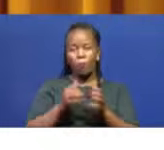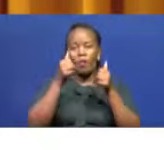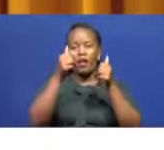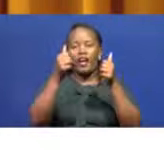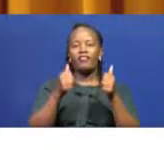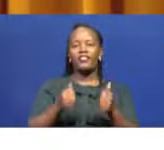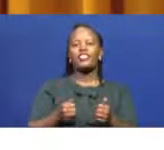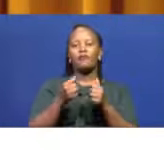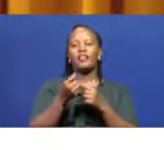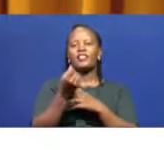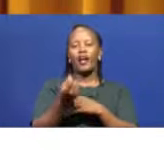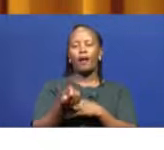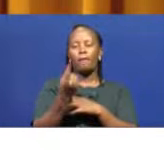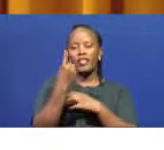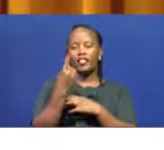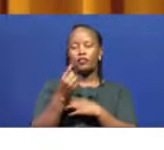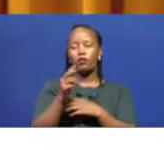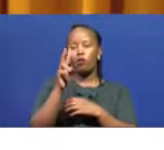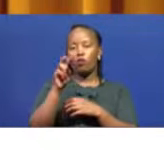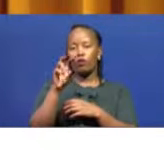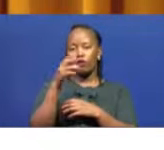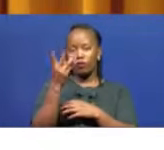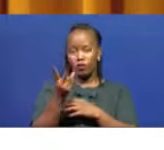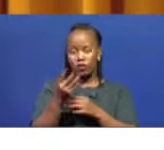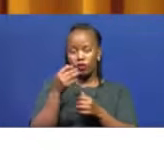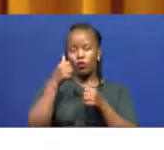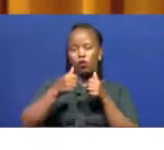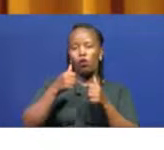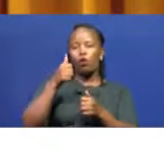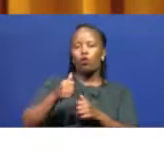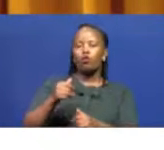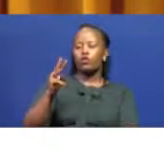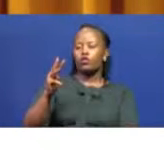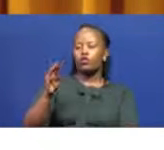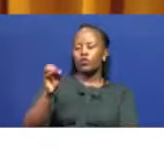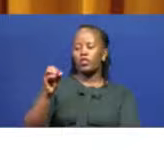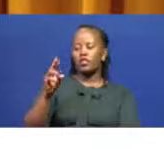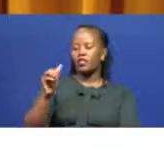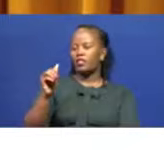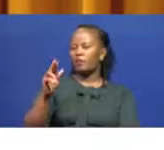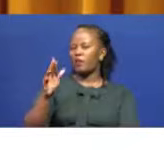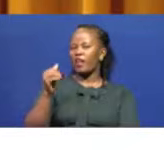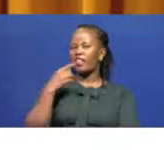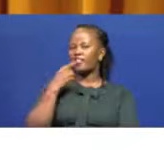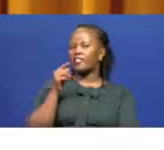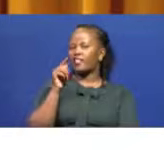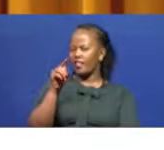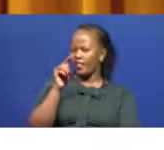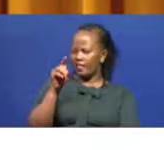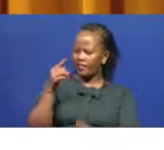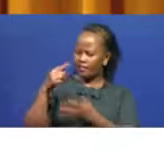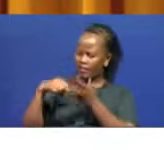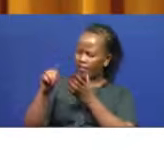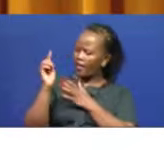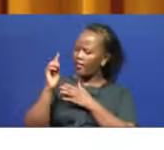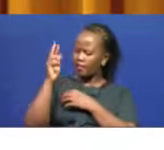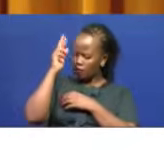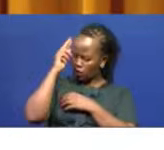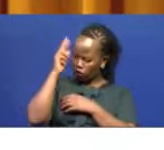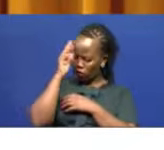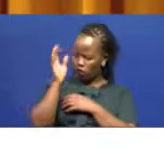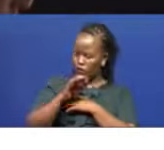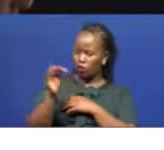October 2024, which Mr. Omoke submitted was not a genuine intention to conduct any